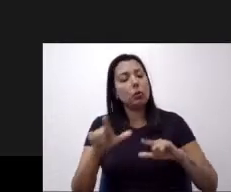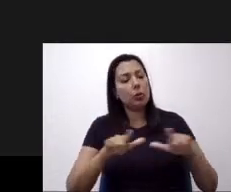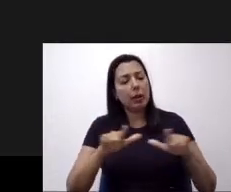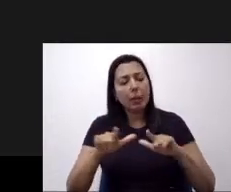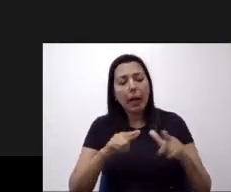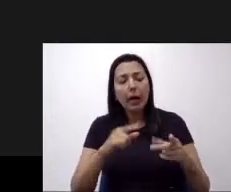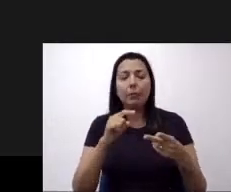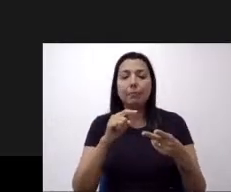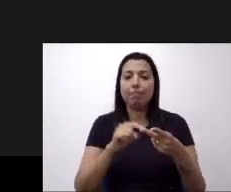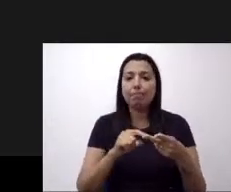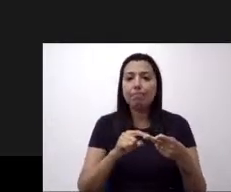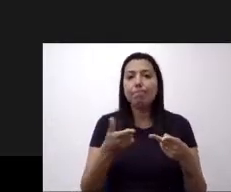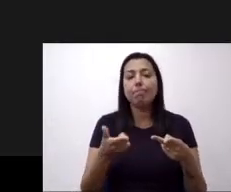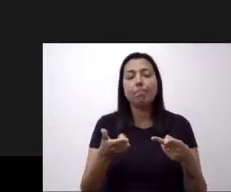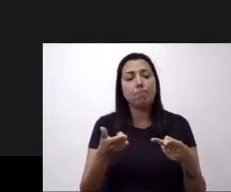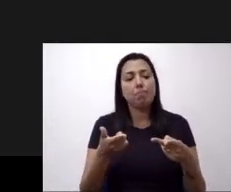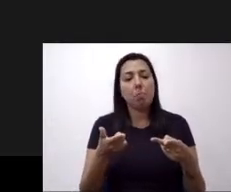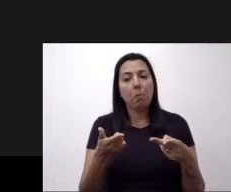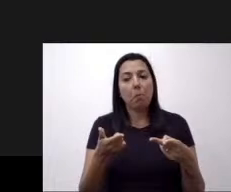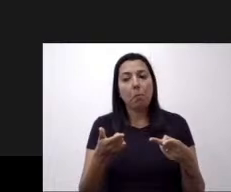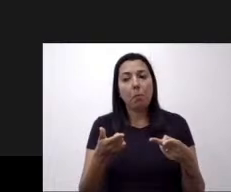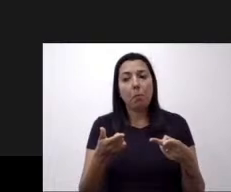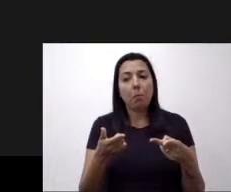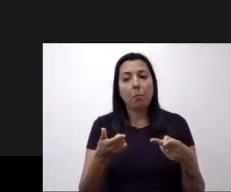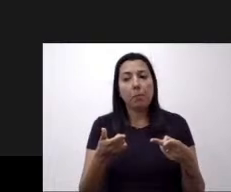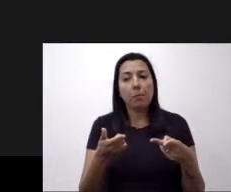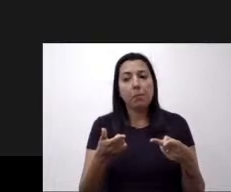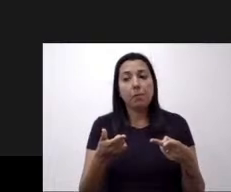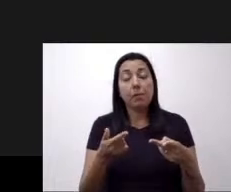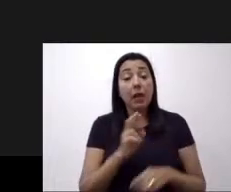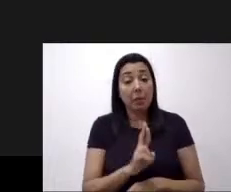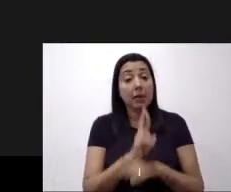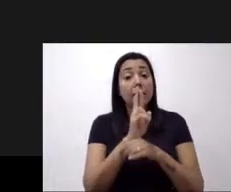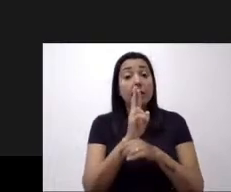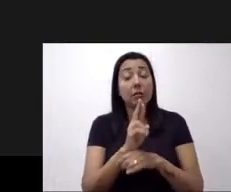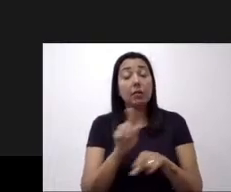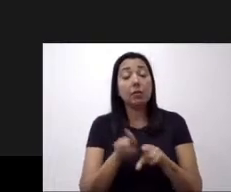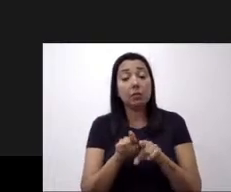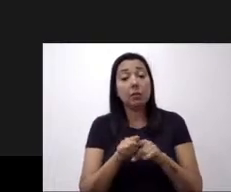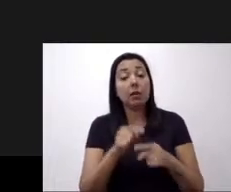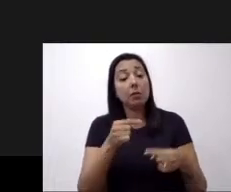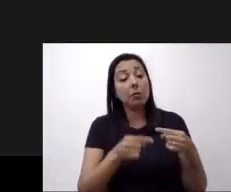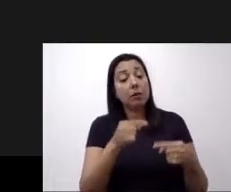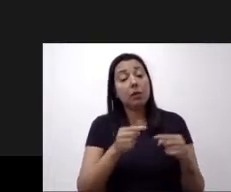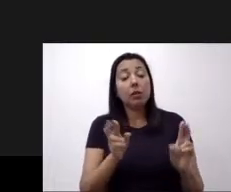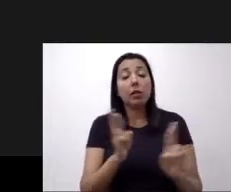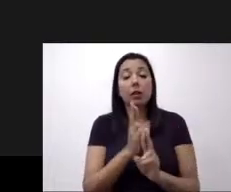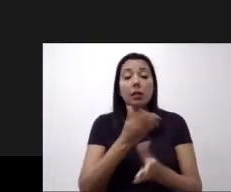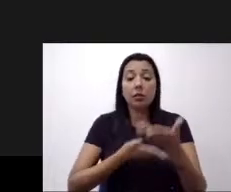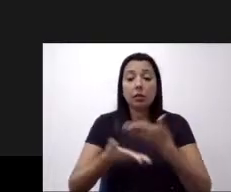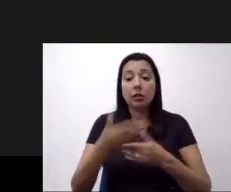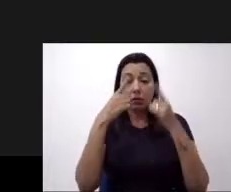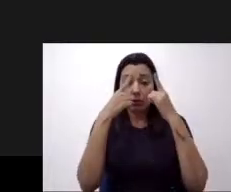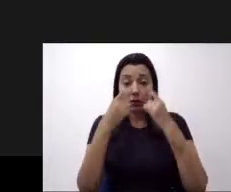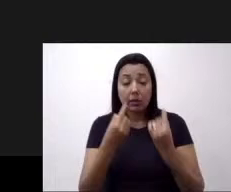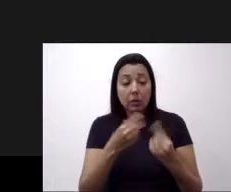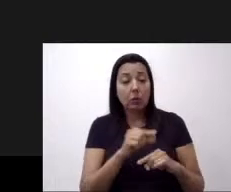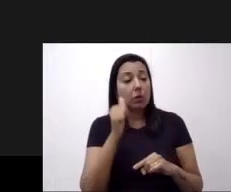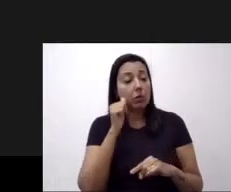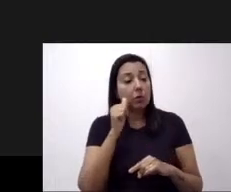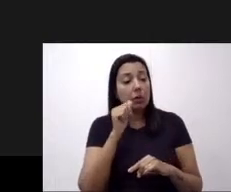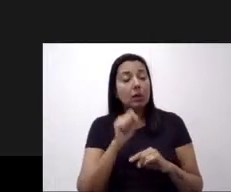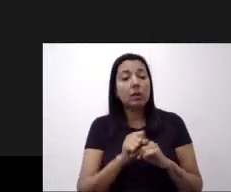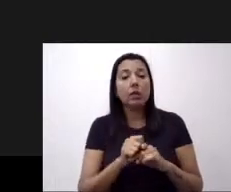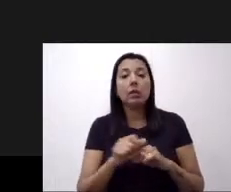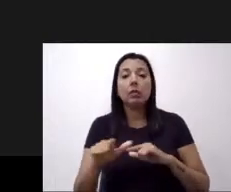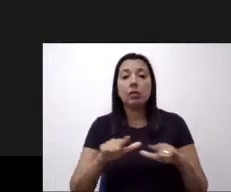political representation, violence against women policies, or work-life balance policies.